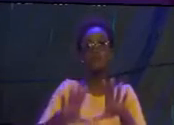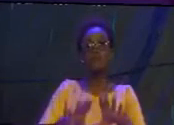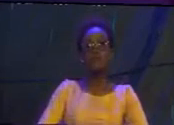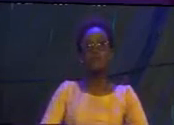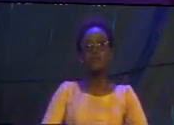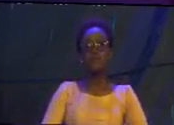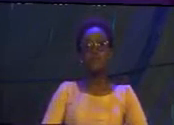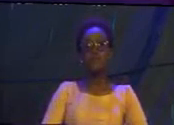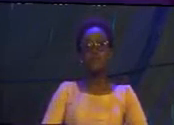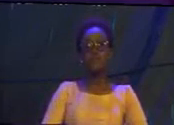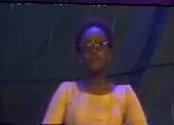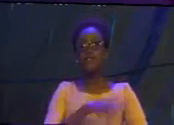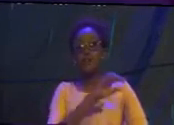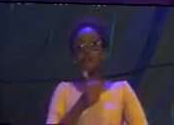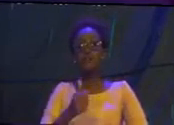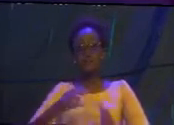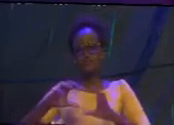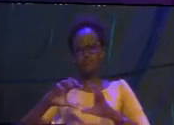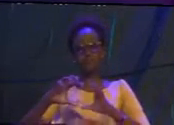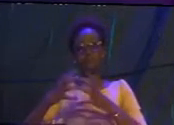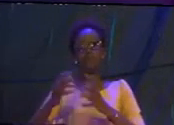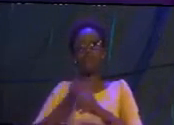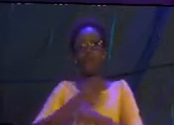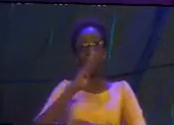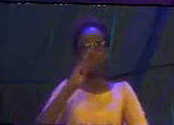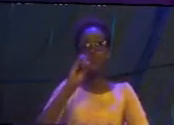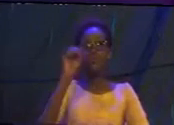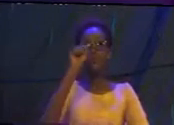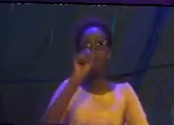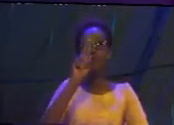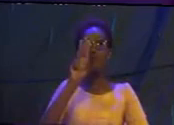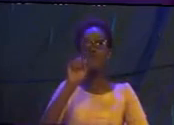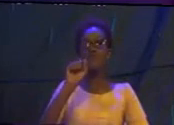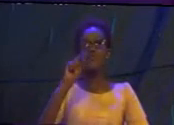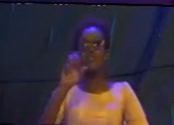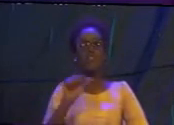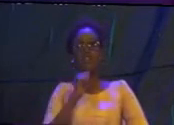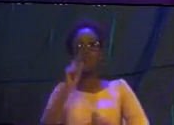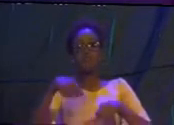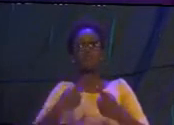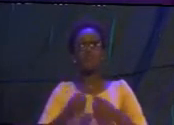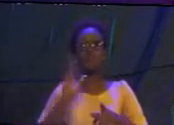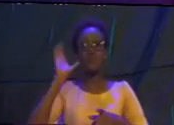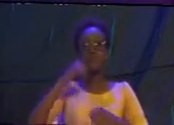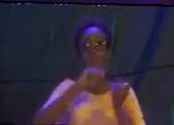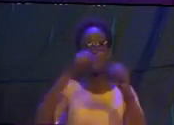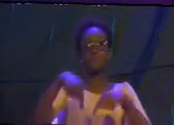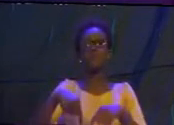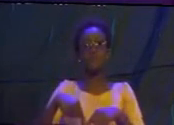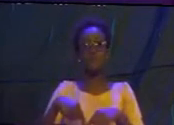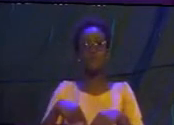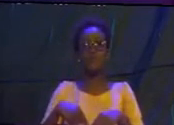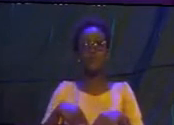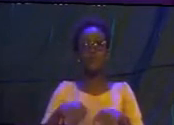Lord be gracious to you. Delegation muri Botswana tirahagera bazahagereje nagira ngo. We are waiting for the delegation from Botswana. I think they're arriving